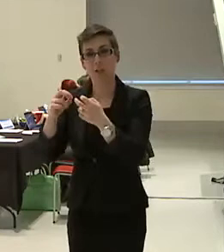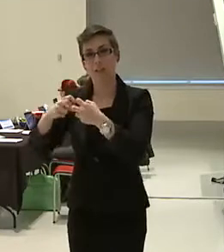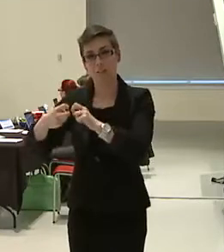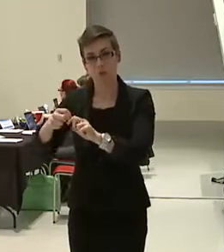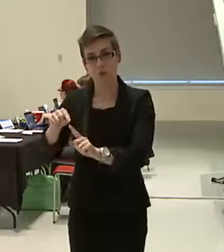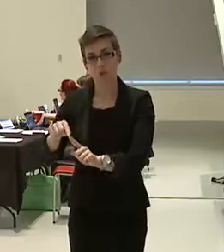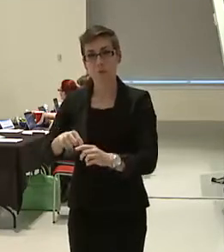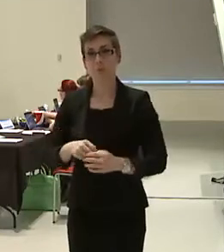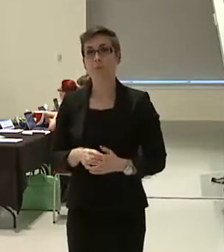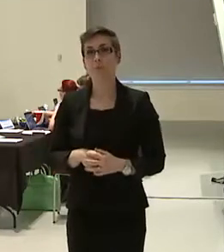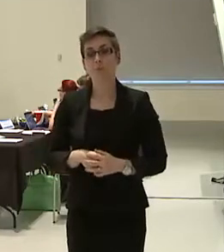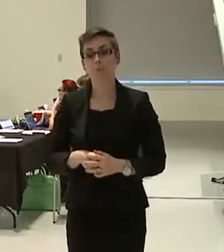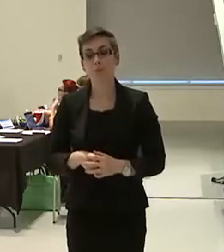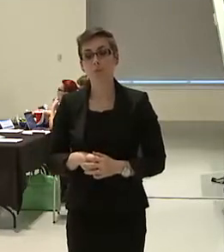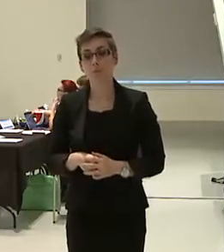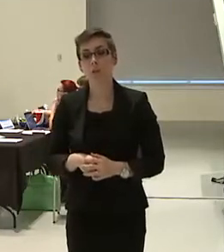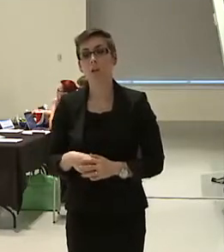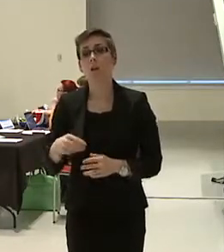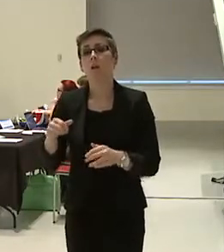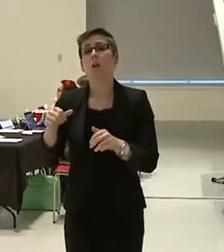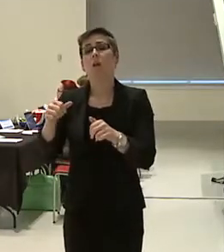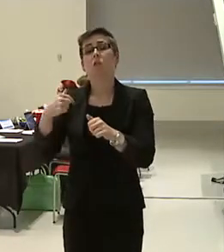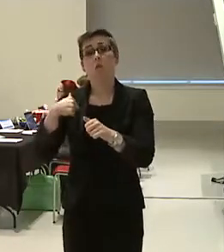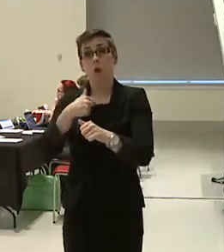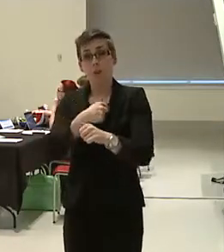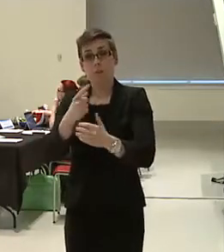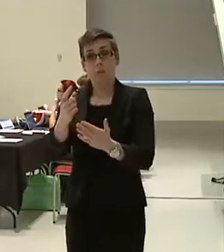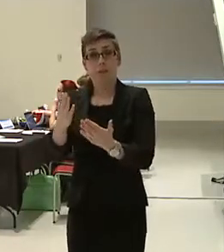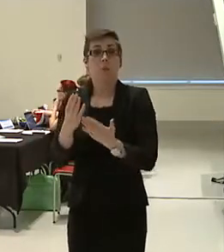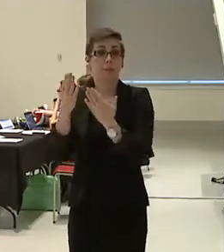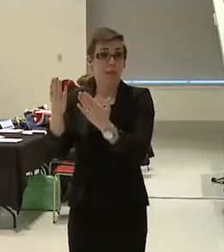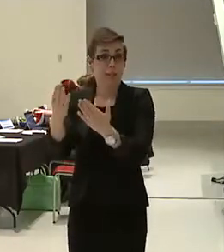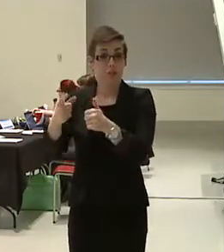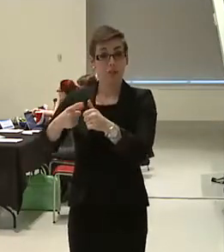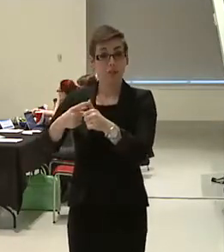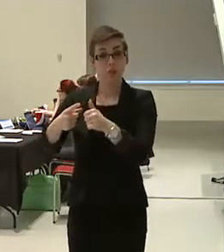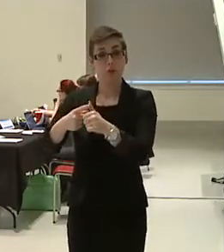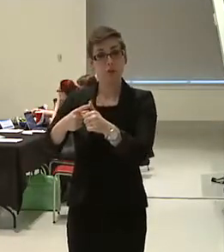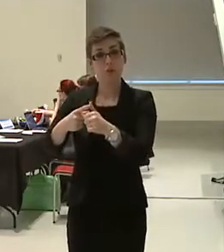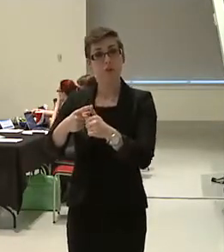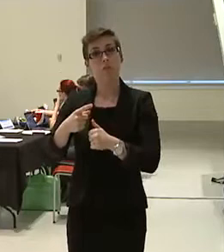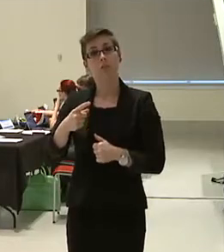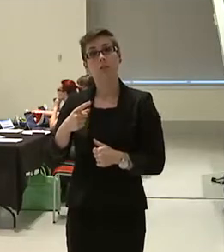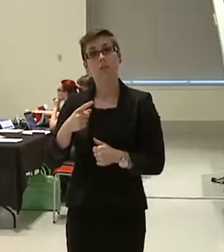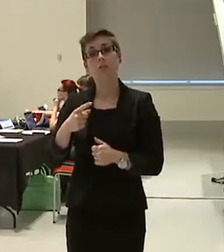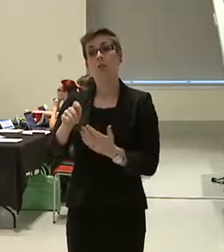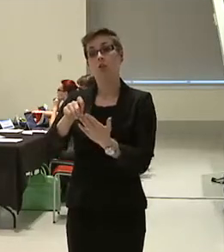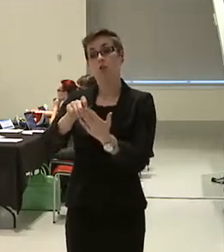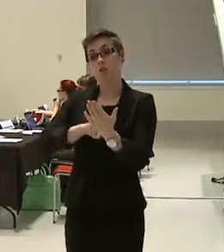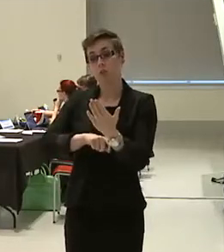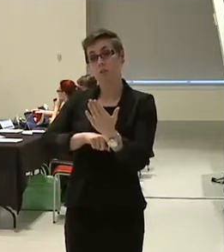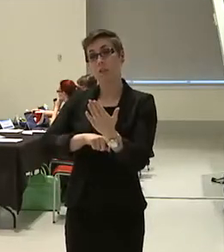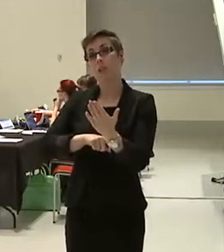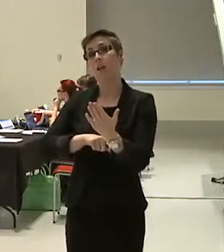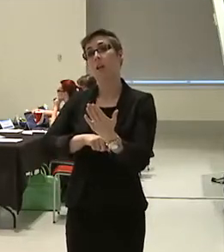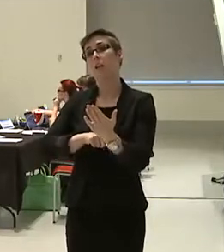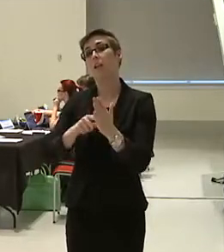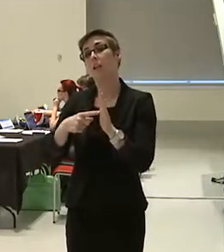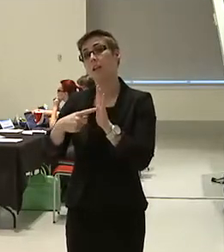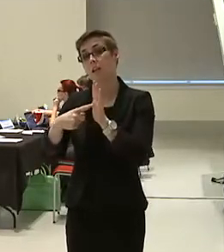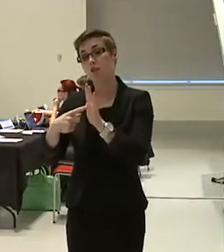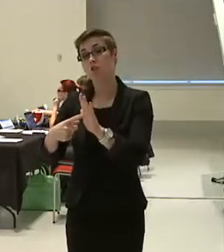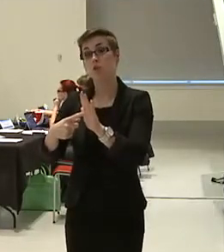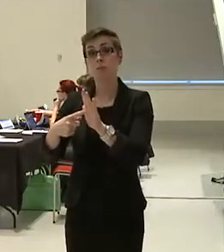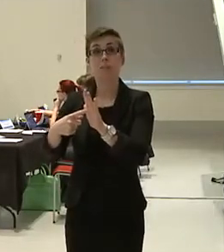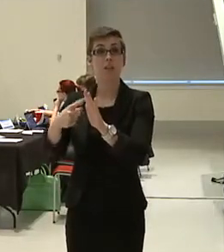do in the space that you have in terms of making recommendations. So the first is drafting and introducing national guidance to be distributed